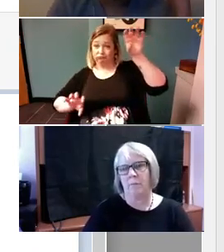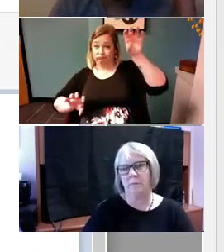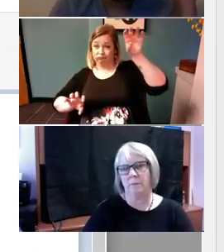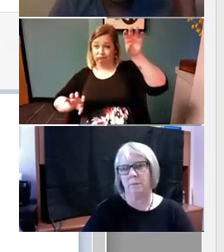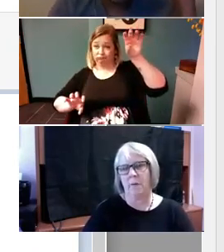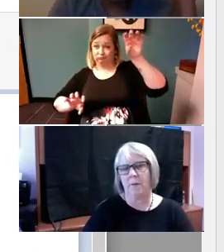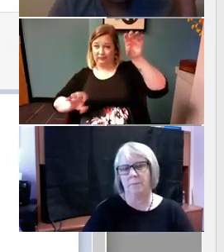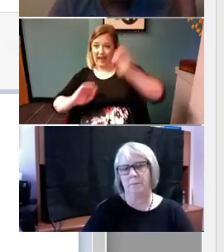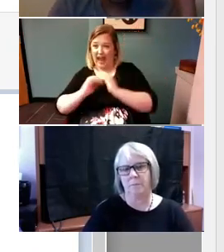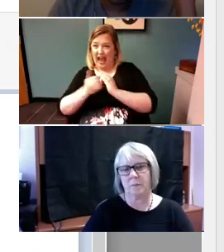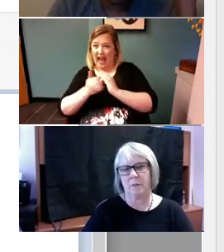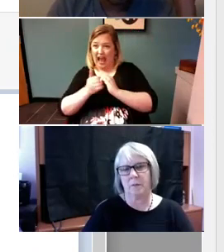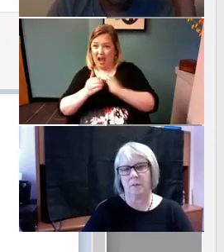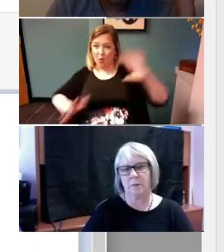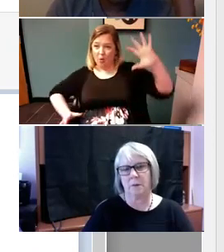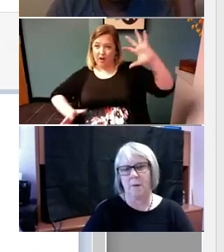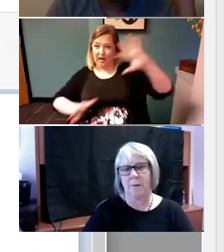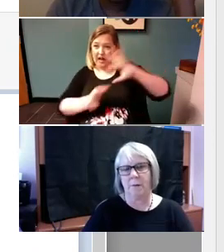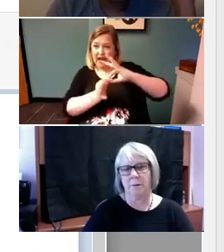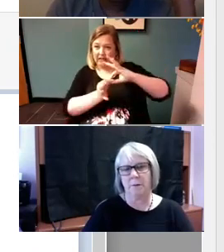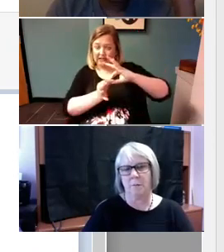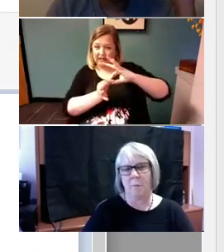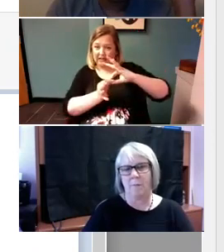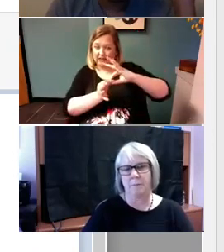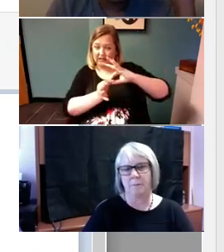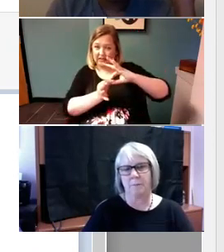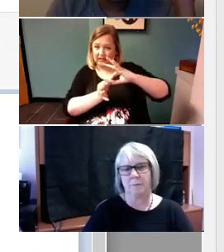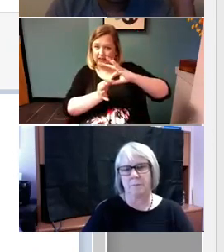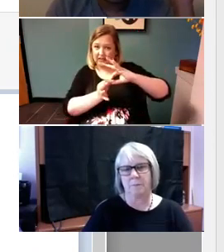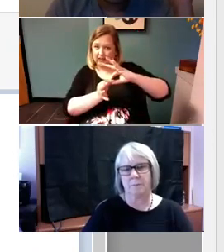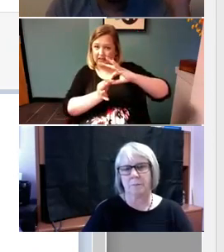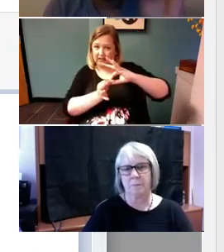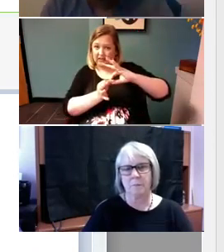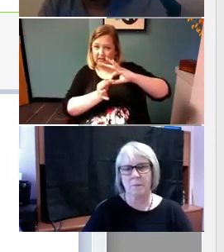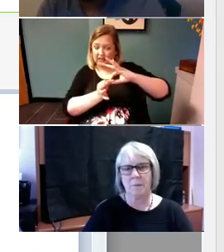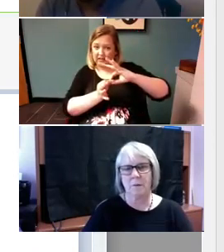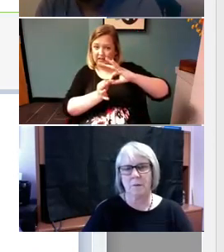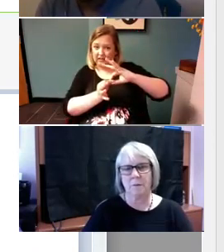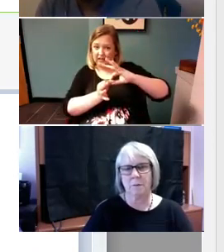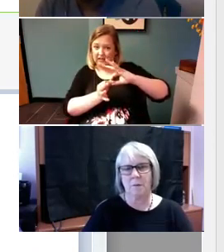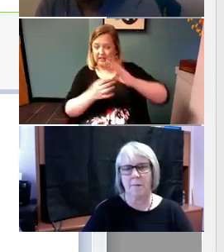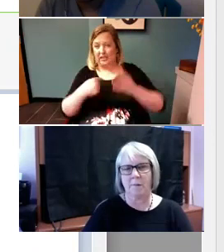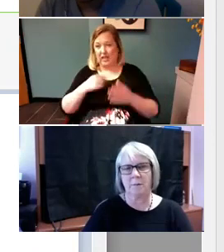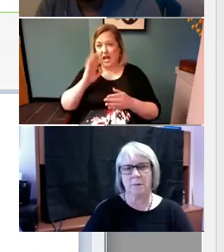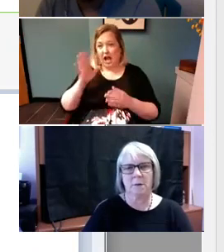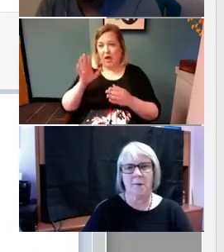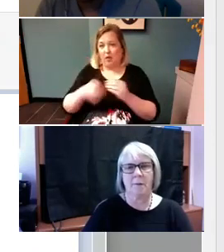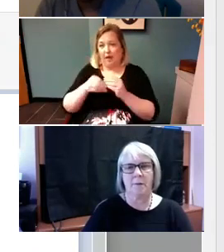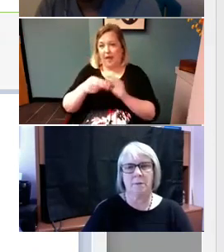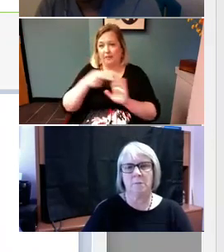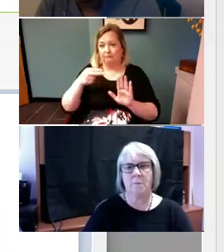to connect this particular node to, let's say, this particular node. And I'm going to number these nodes. Let's say this is